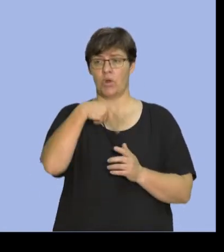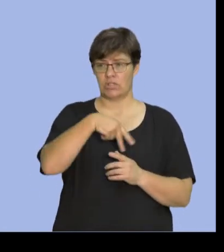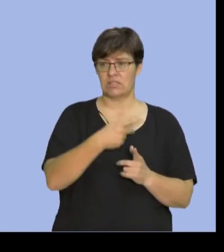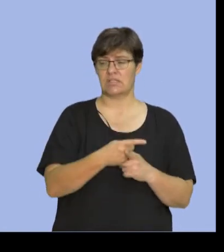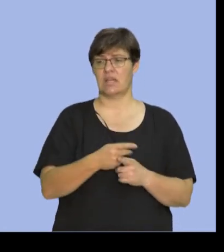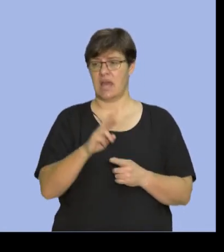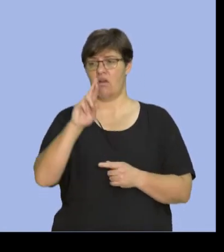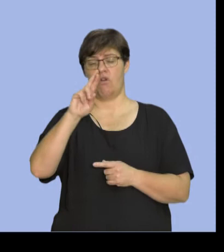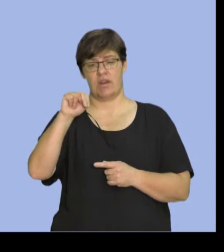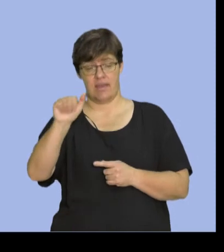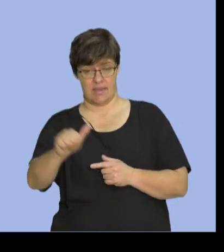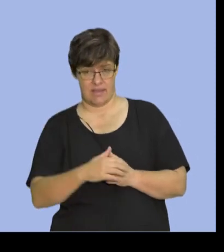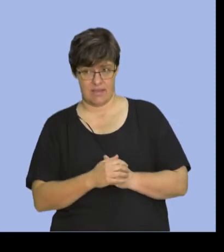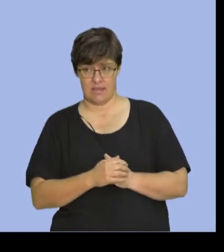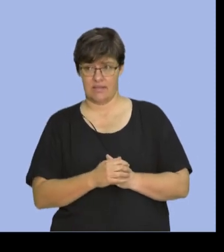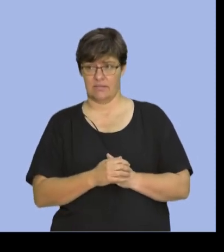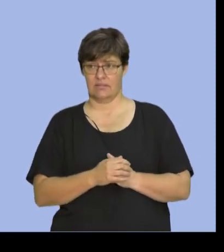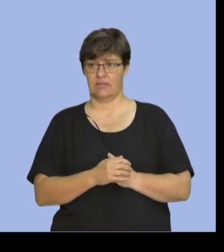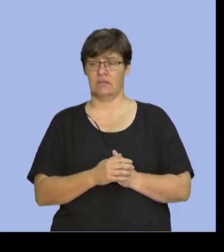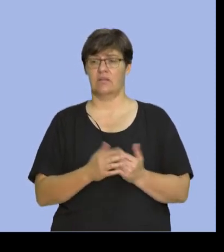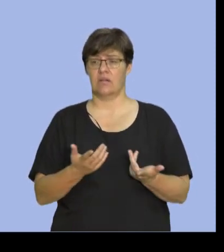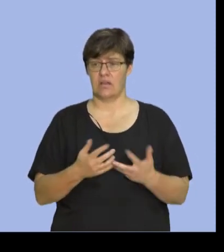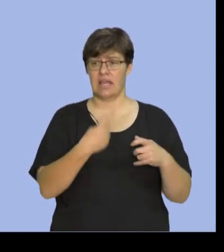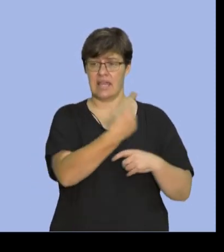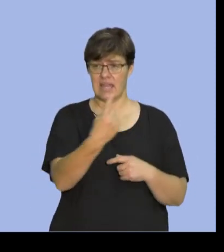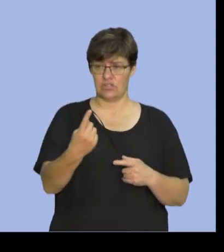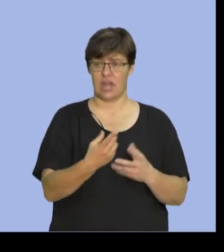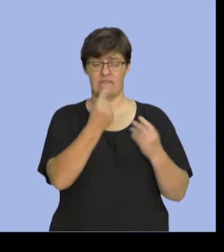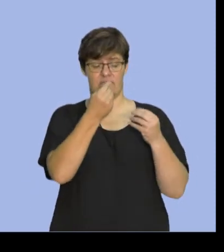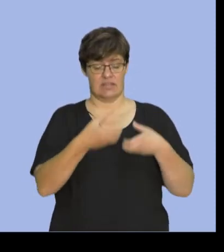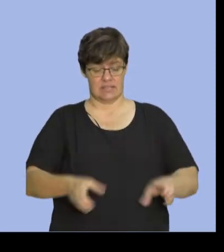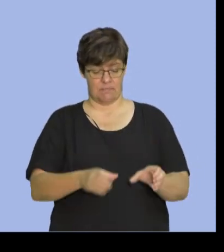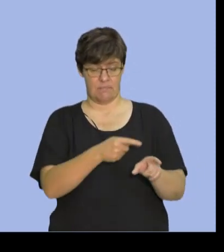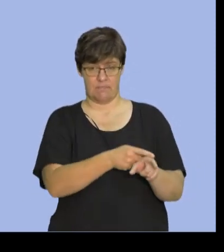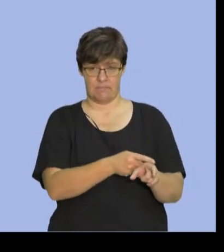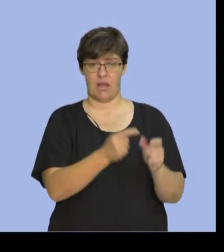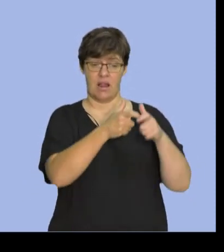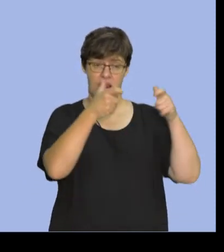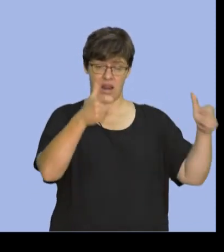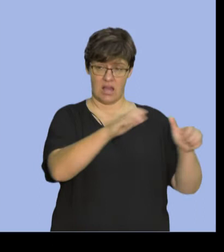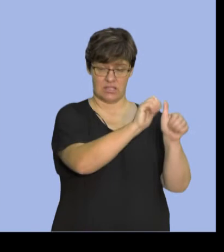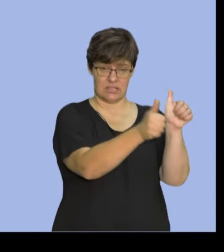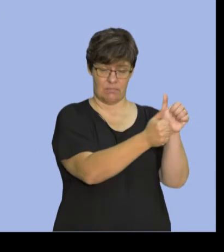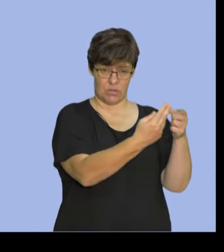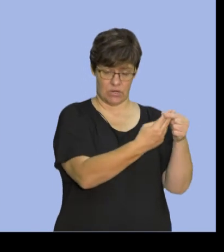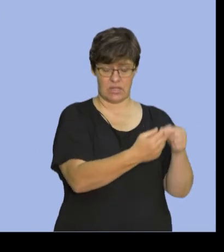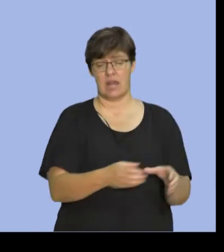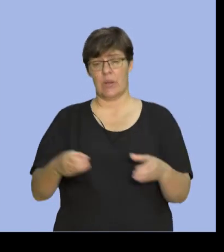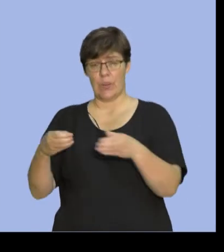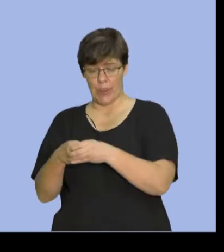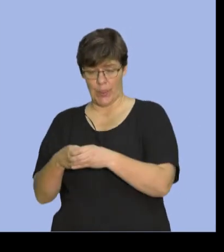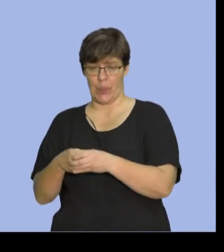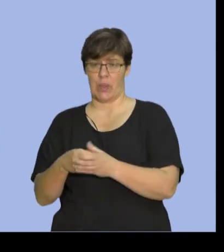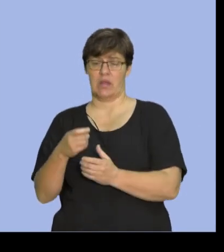RNA. Each ribosome is made up of two subunits. It has a large subunit and a smaller subunit, and